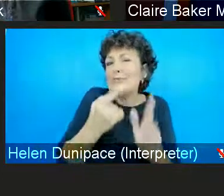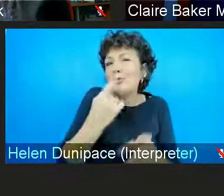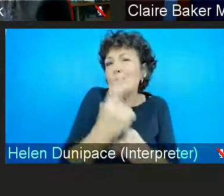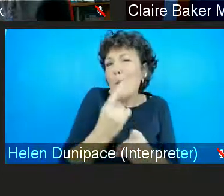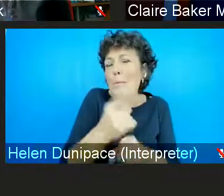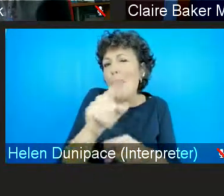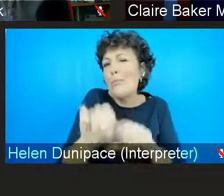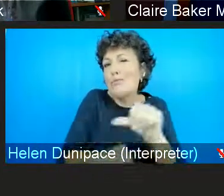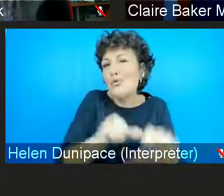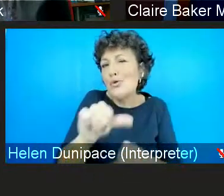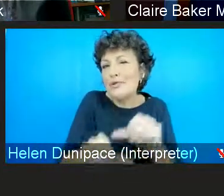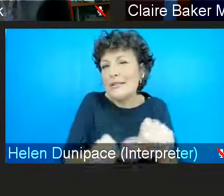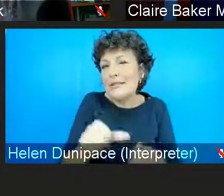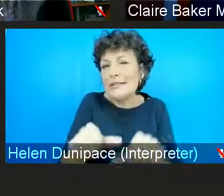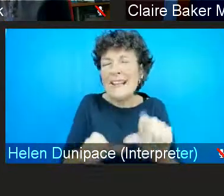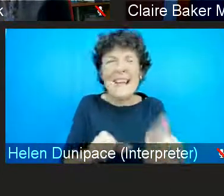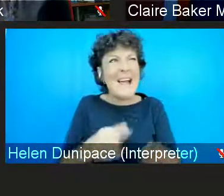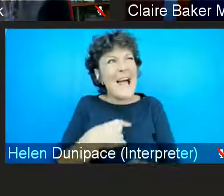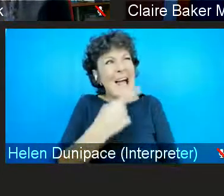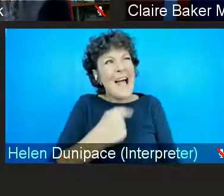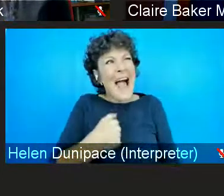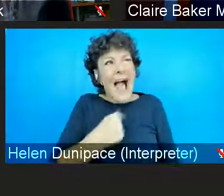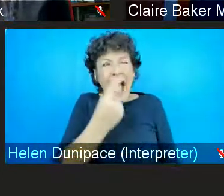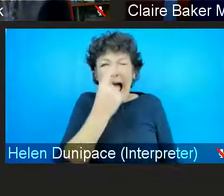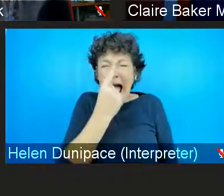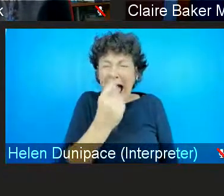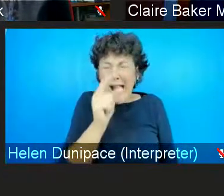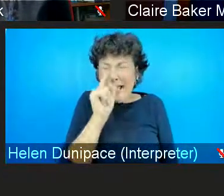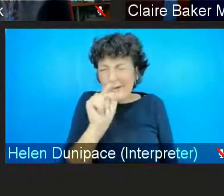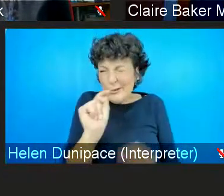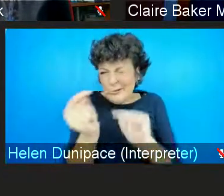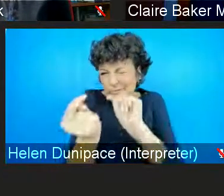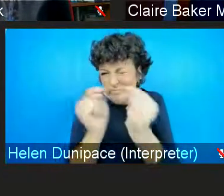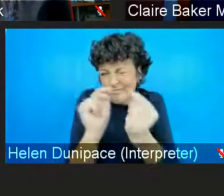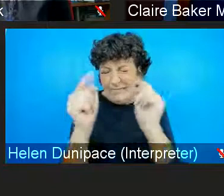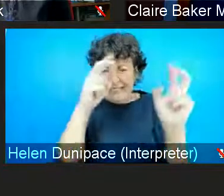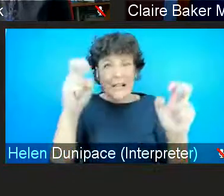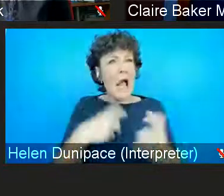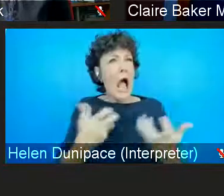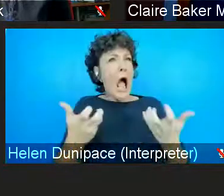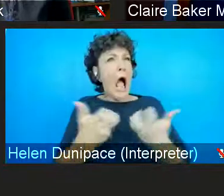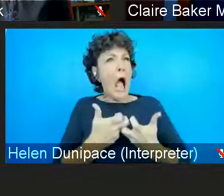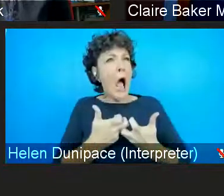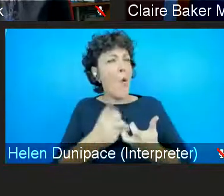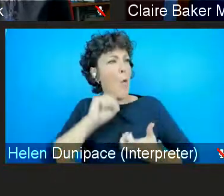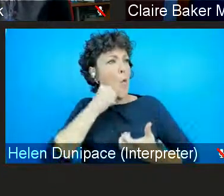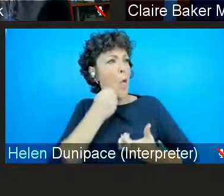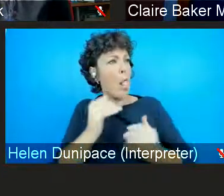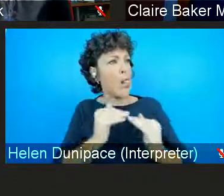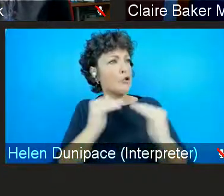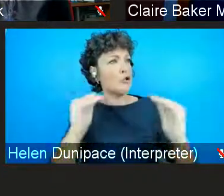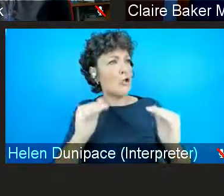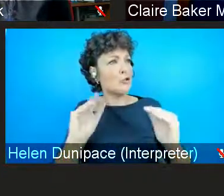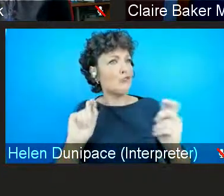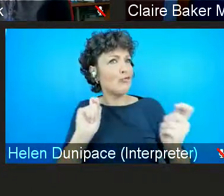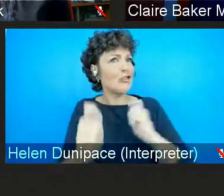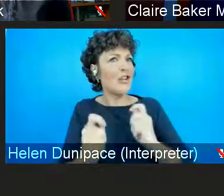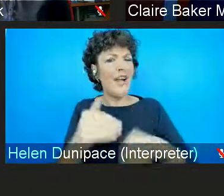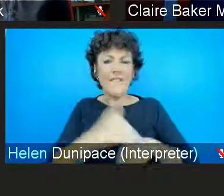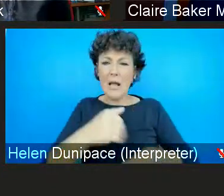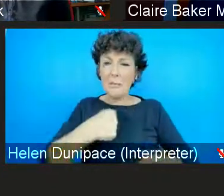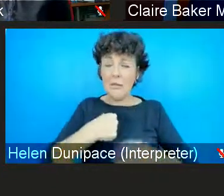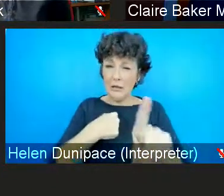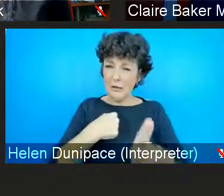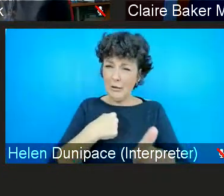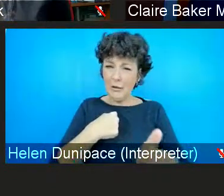little with the title of the festival panel, actually. How will a just transition affect me? Because it makes citizens sound